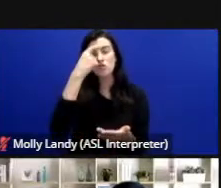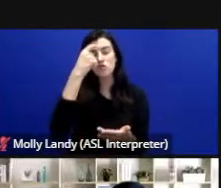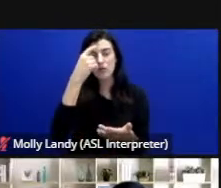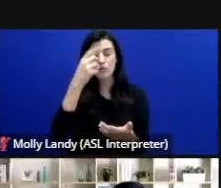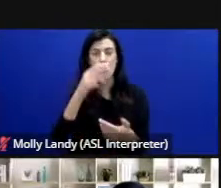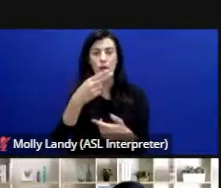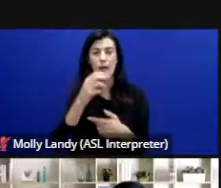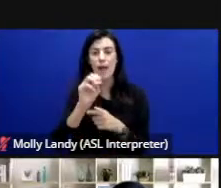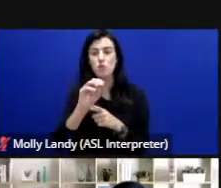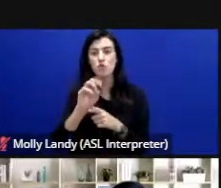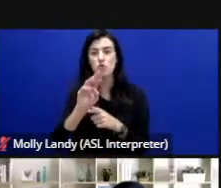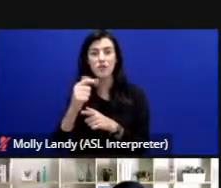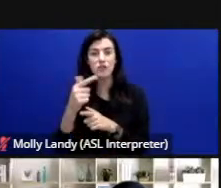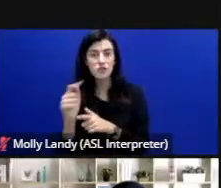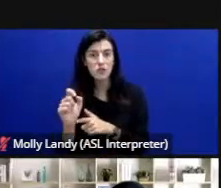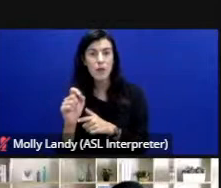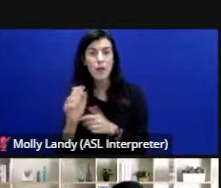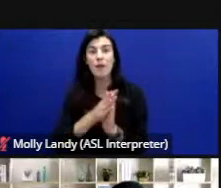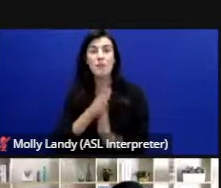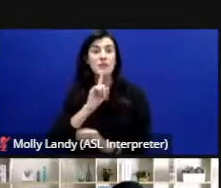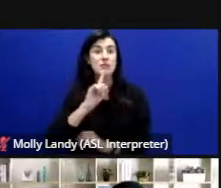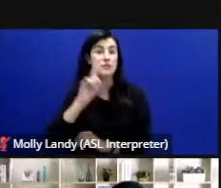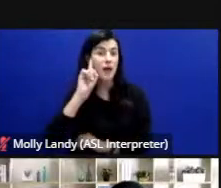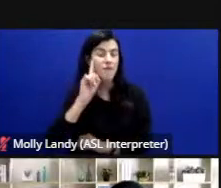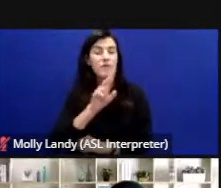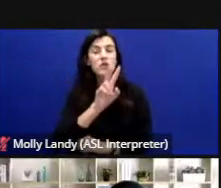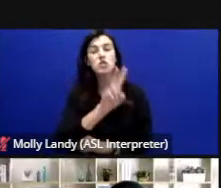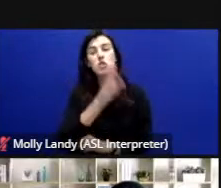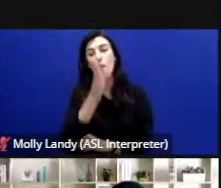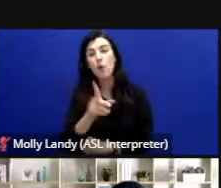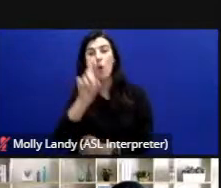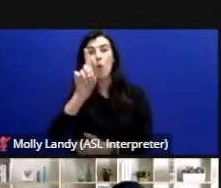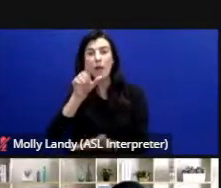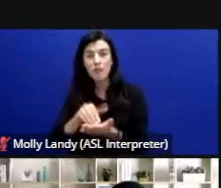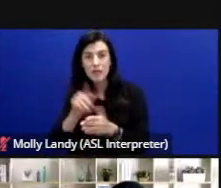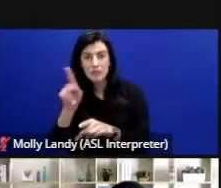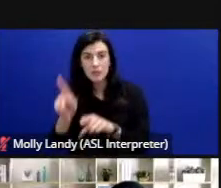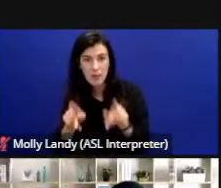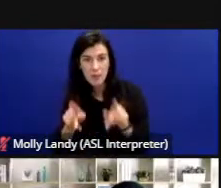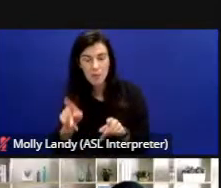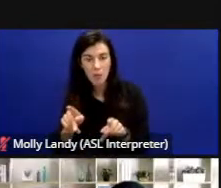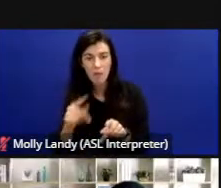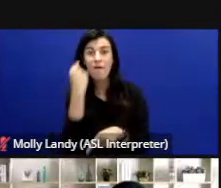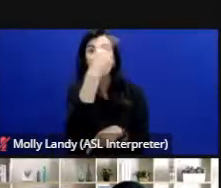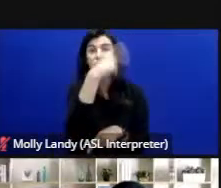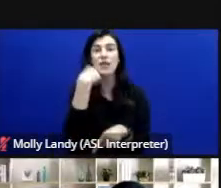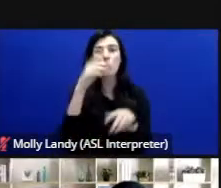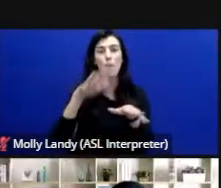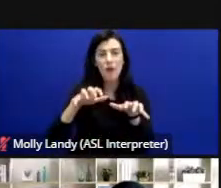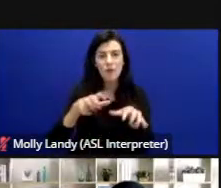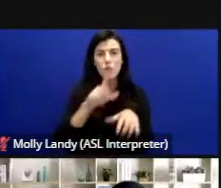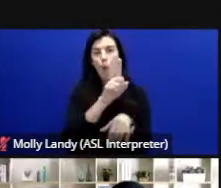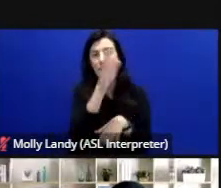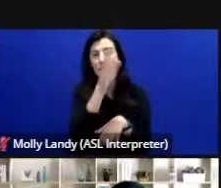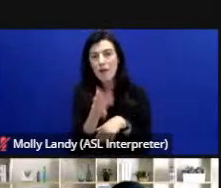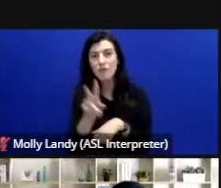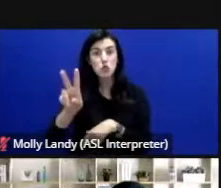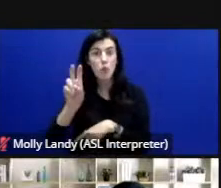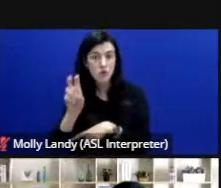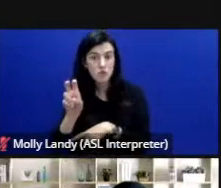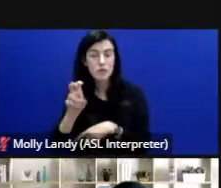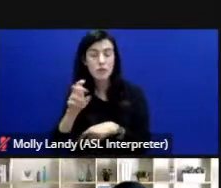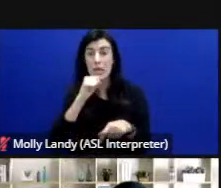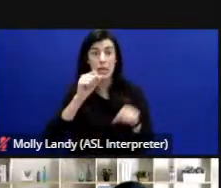people. Deafness, 2 per 1,000. Facial paralysis, 1 per 200. Inability to